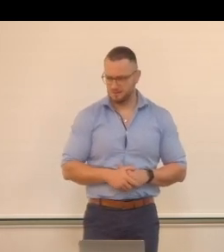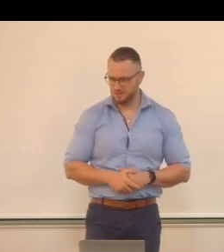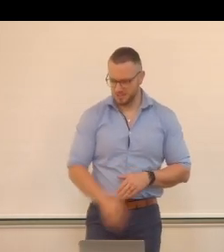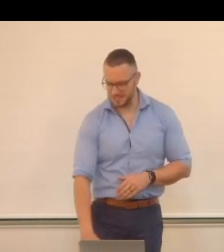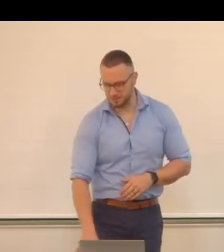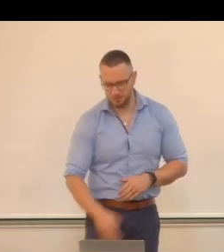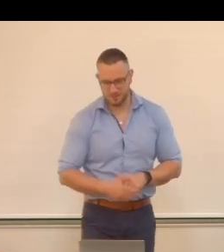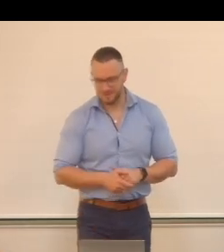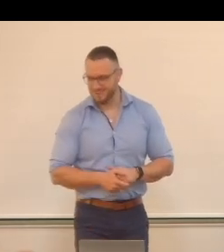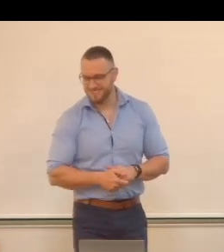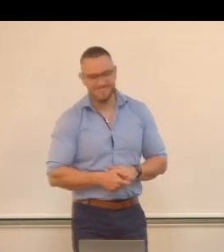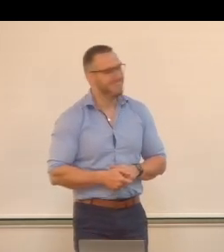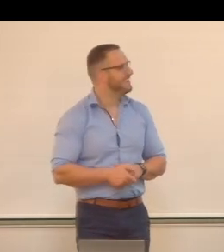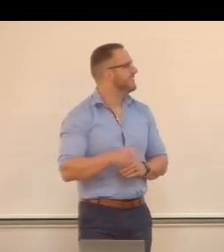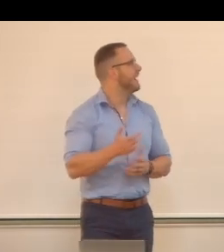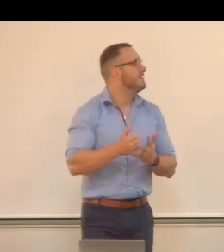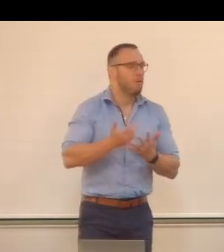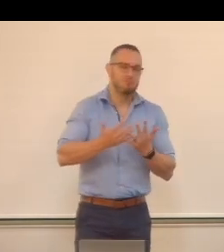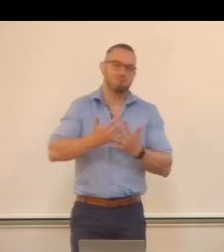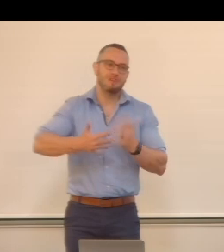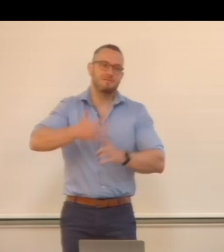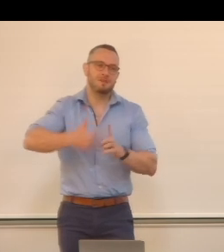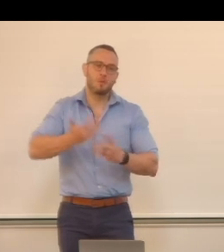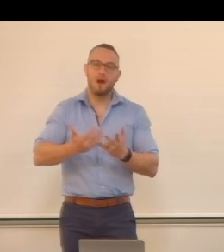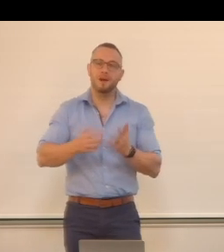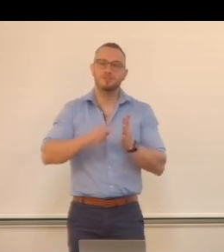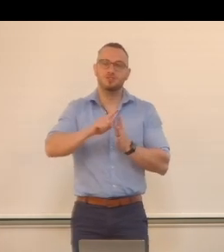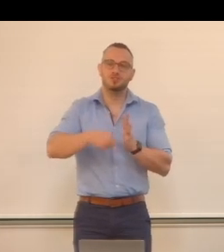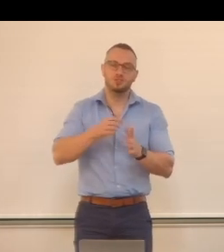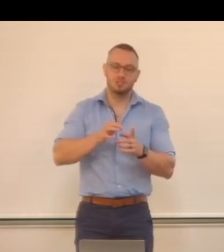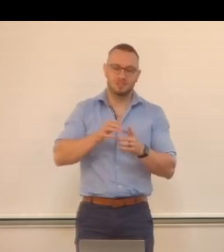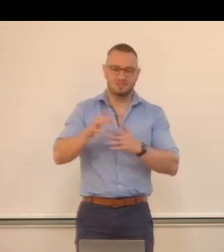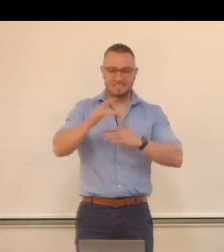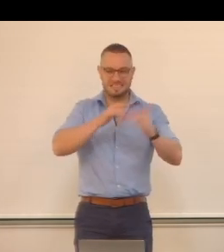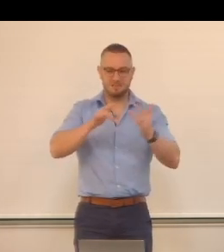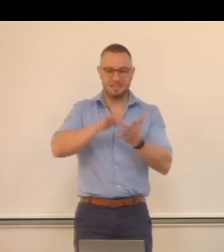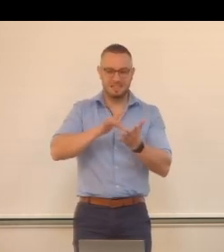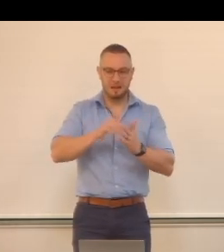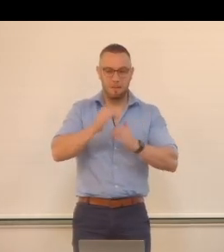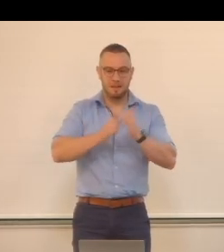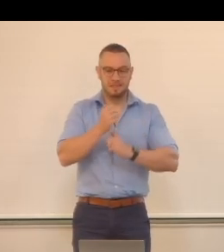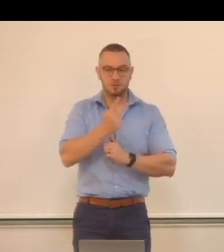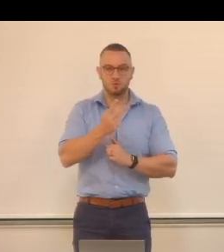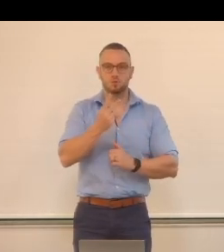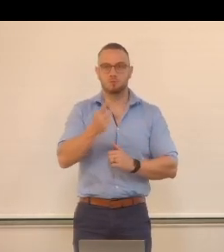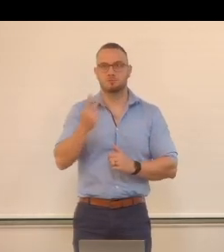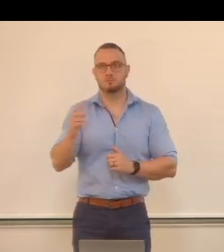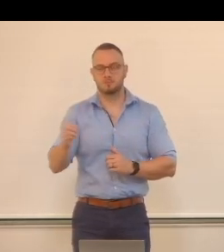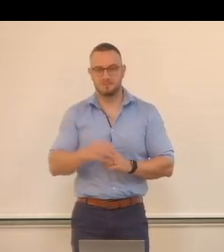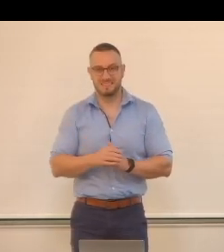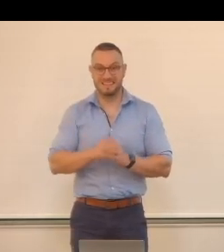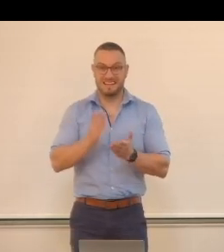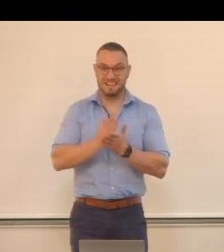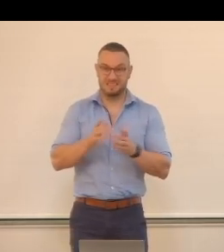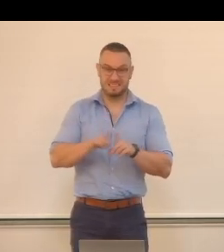the background for HERA. It's located at Johnson Space Center inside of Building 220. It's actually in the same building as the